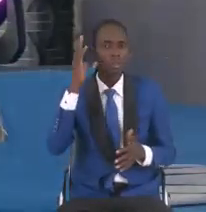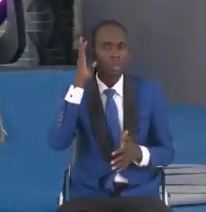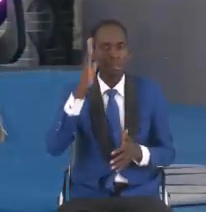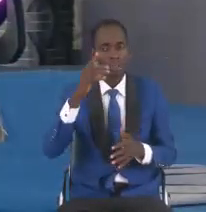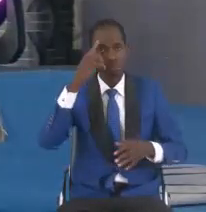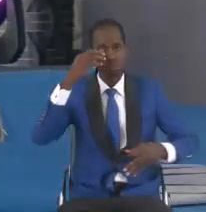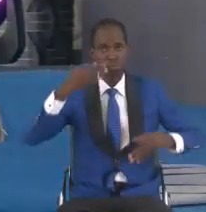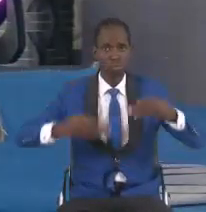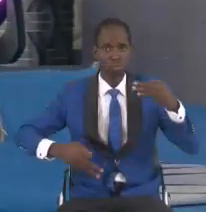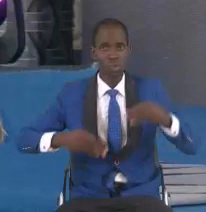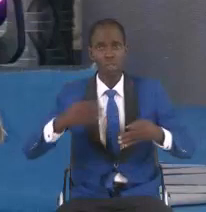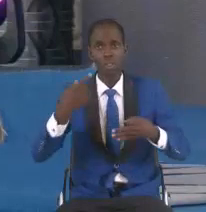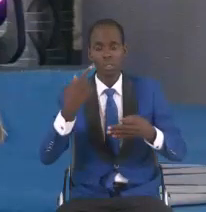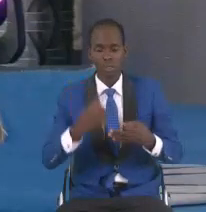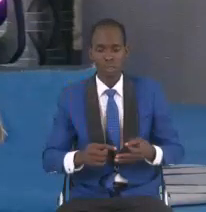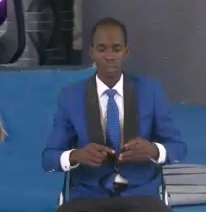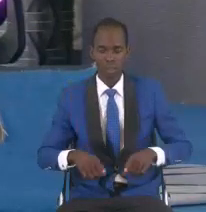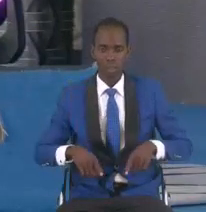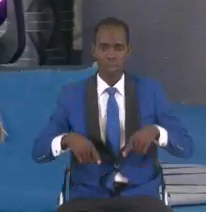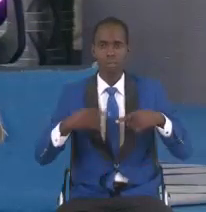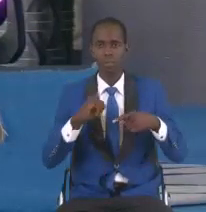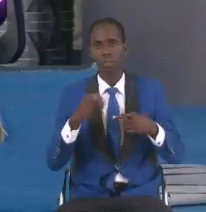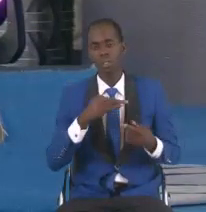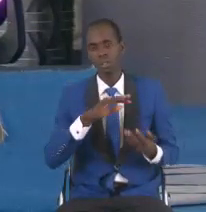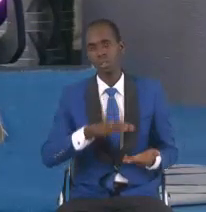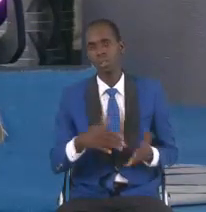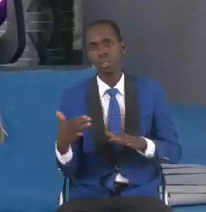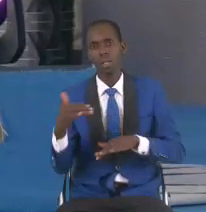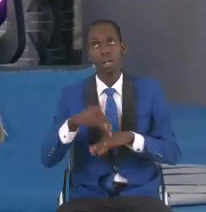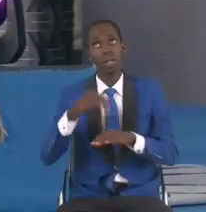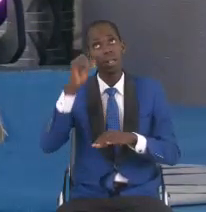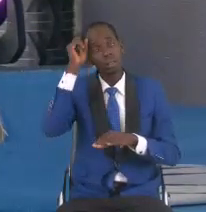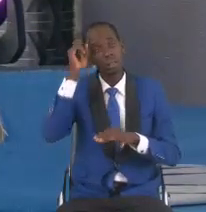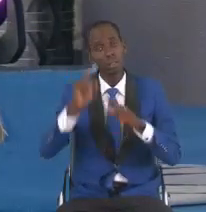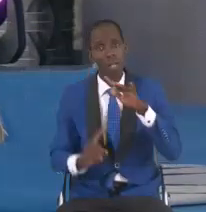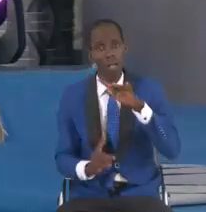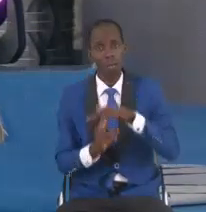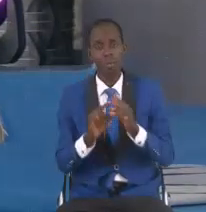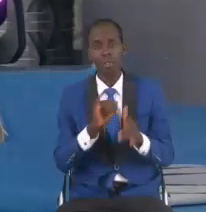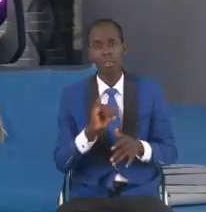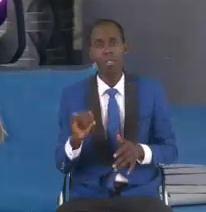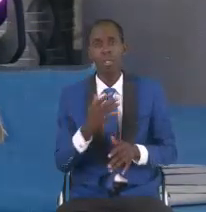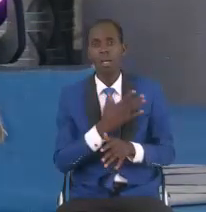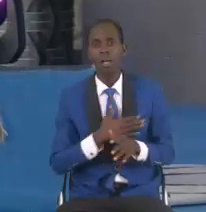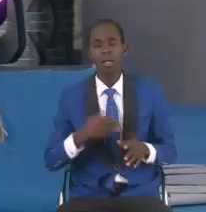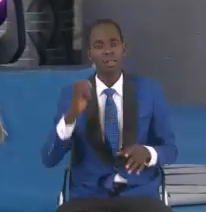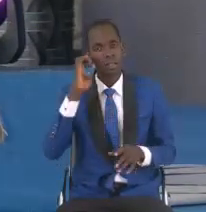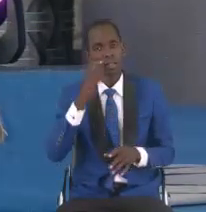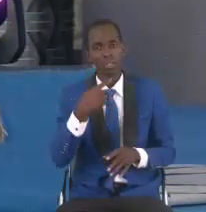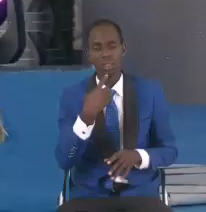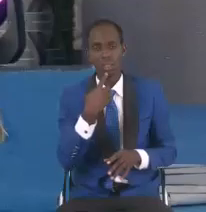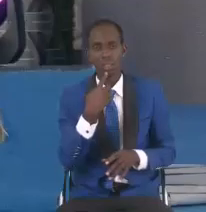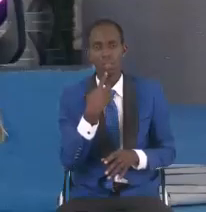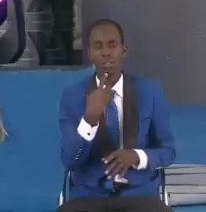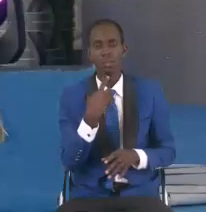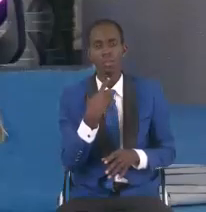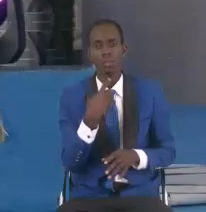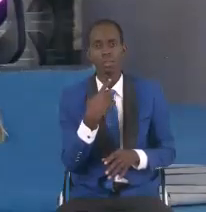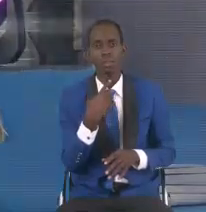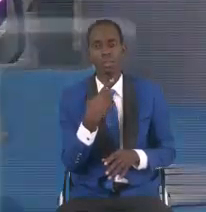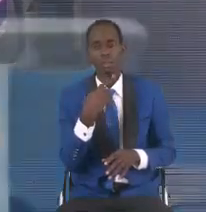the quick and the dead at his appearing. And then it says in verse 2, it